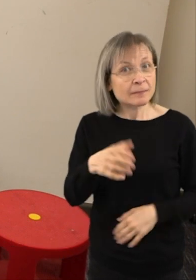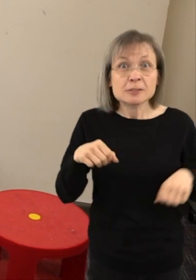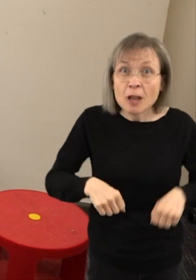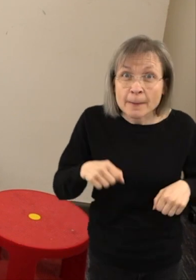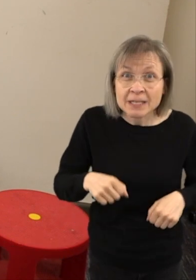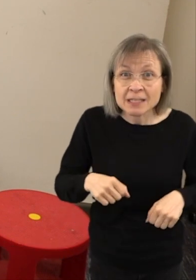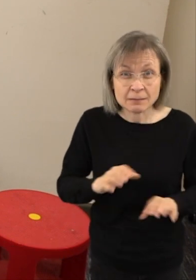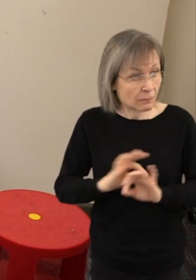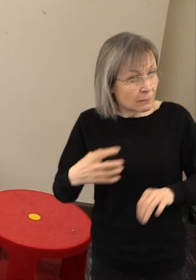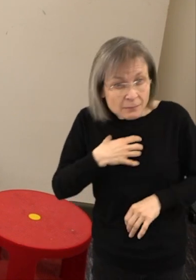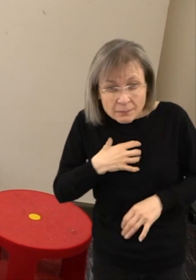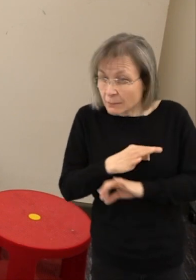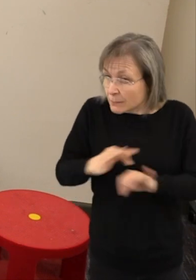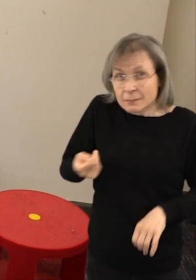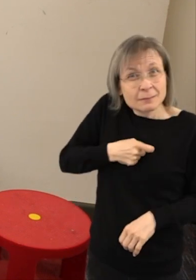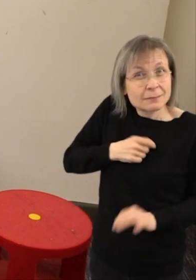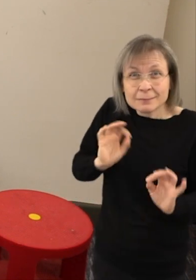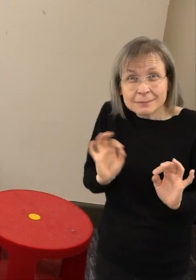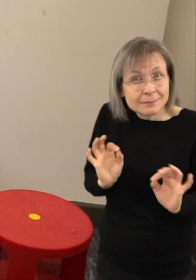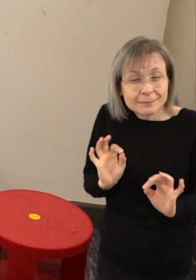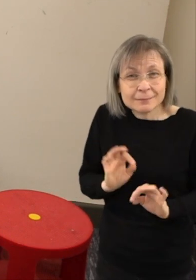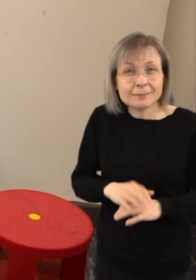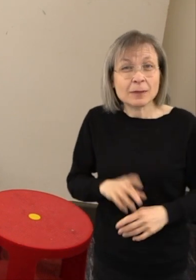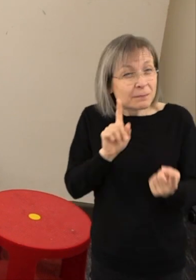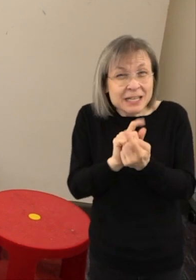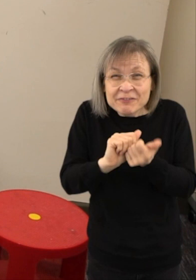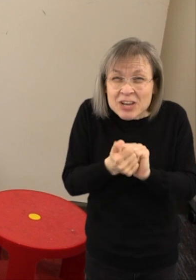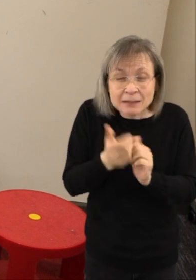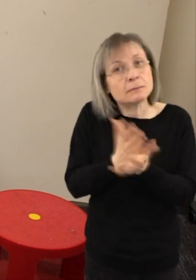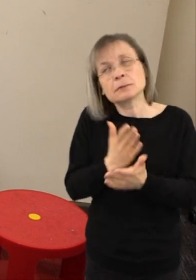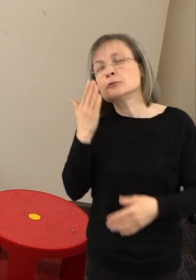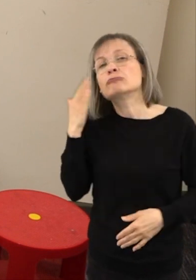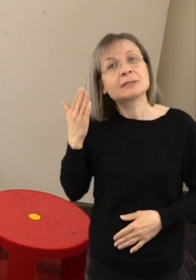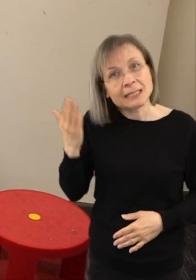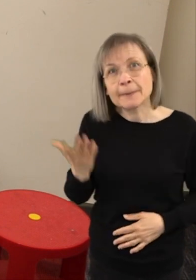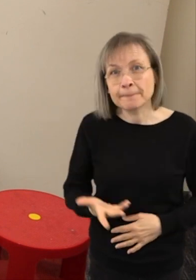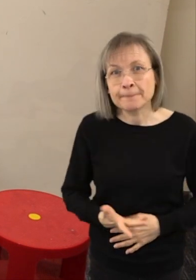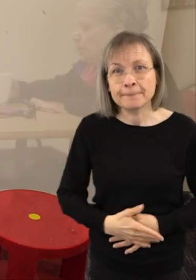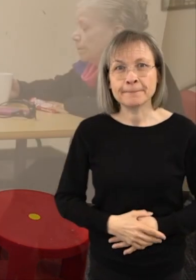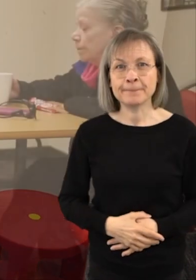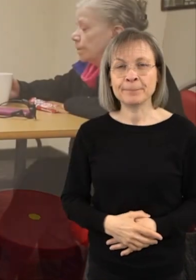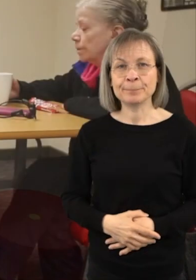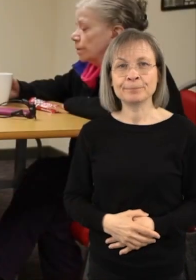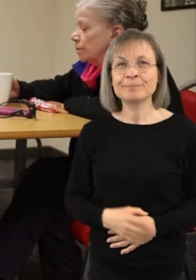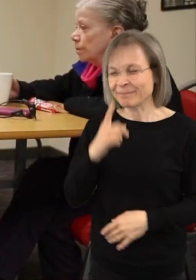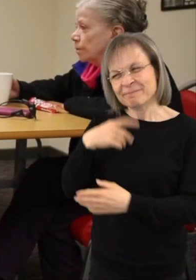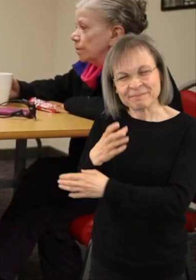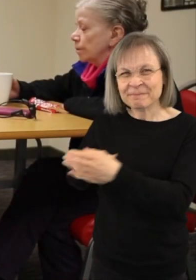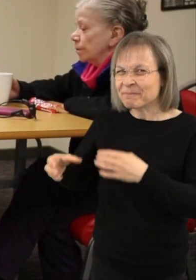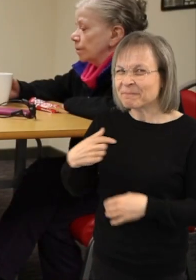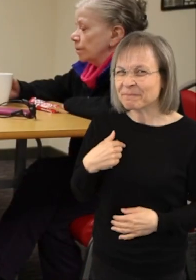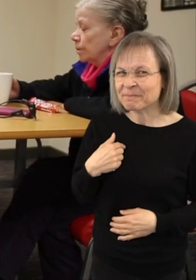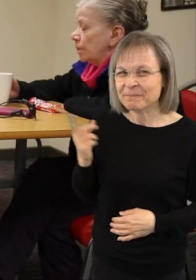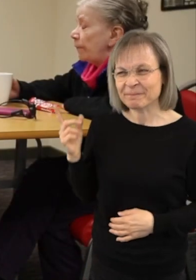Shopping without any fear or anxiety and even meeting a friend is a dream. I can relate